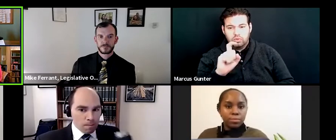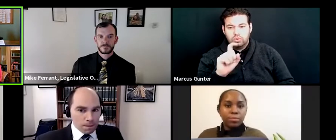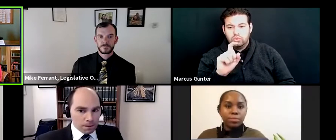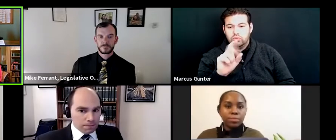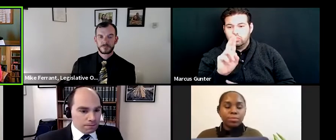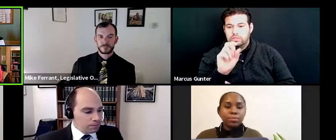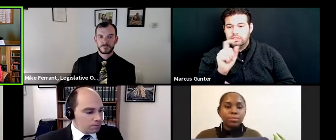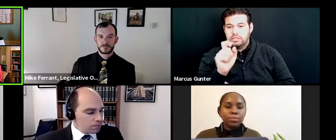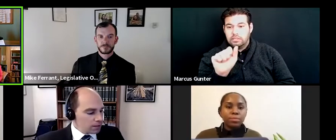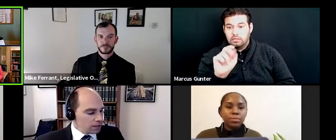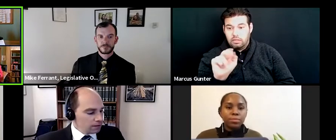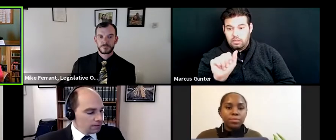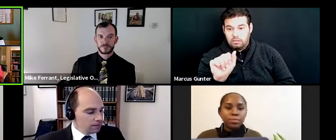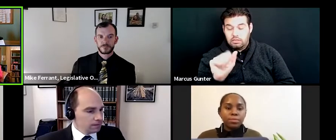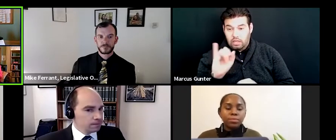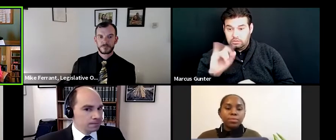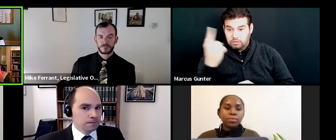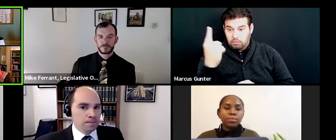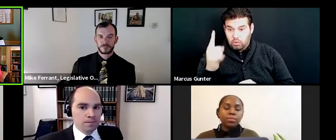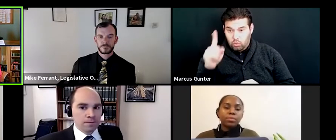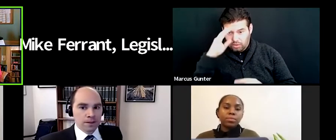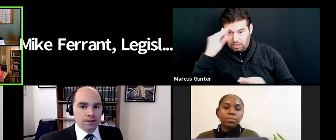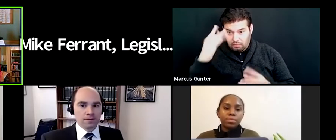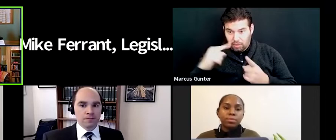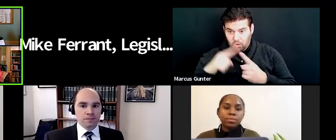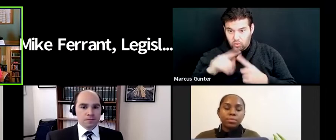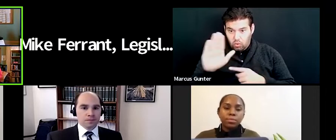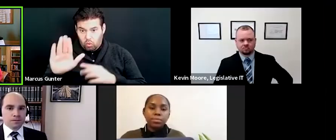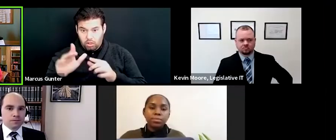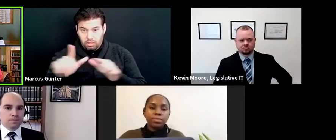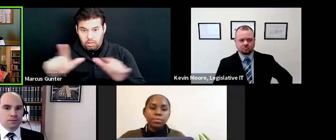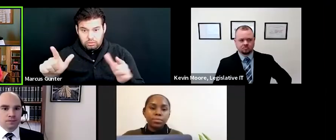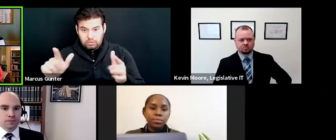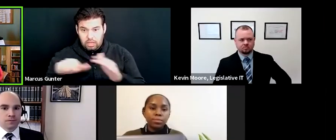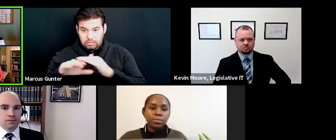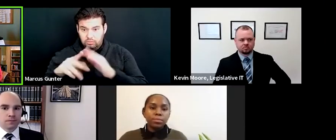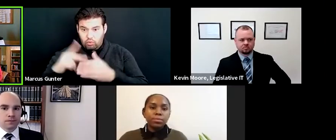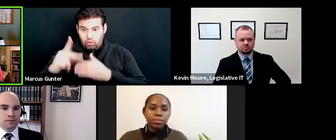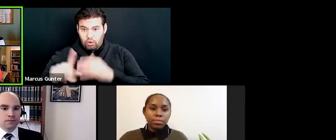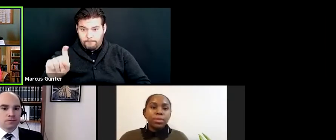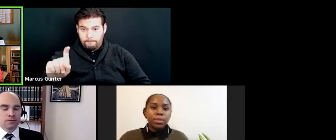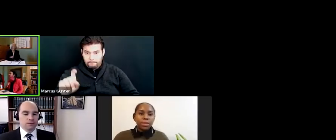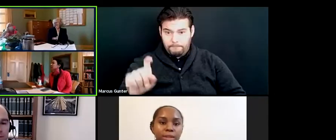that you have been thinking about in your language access program?